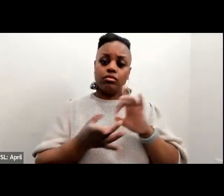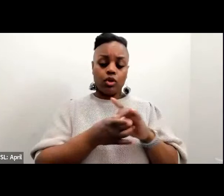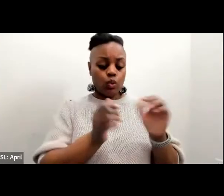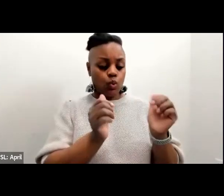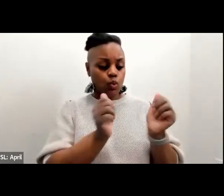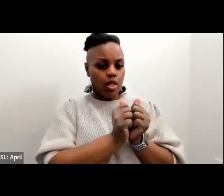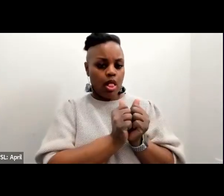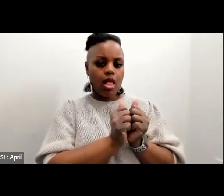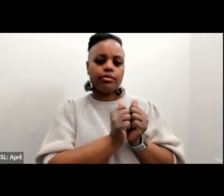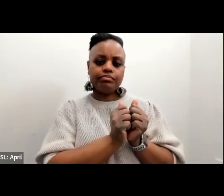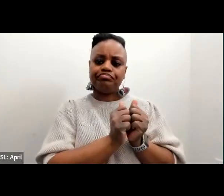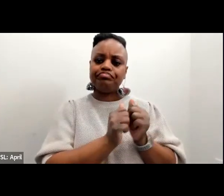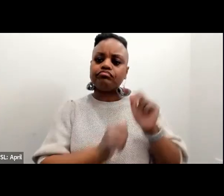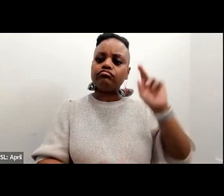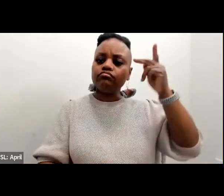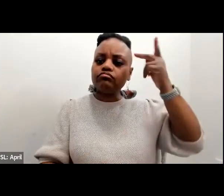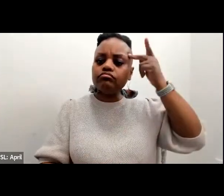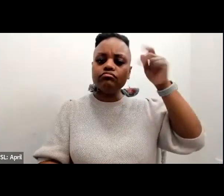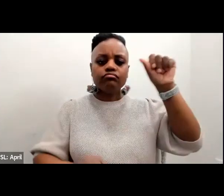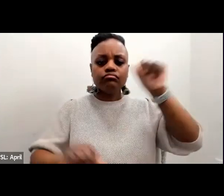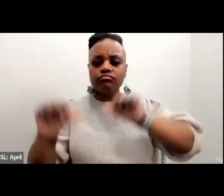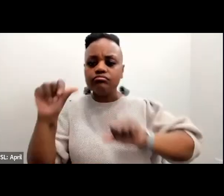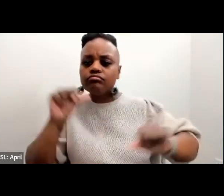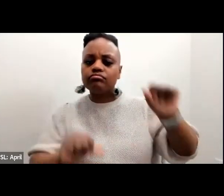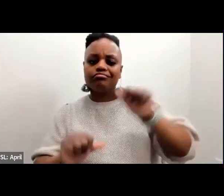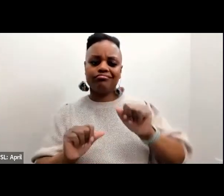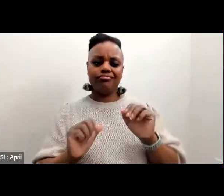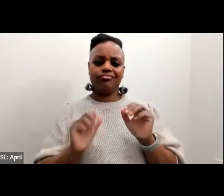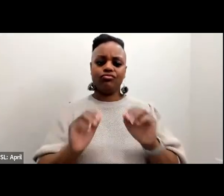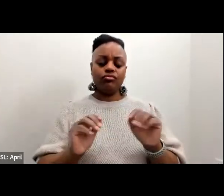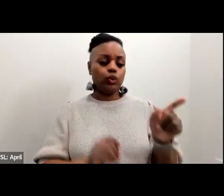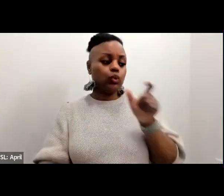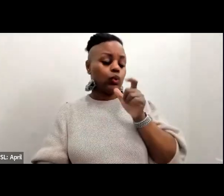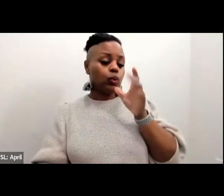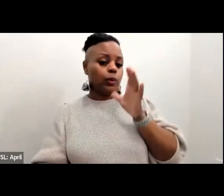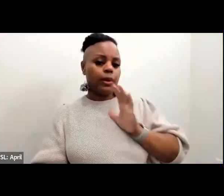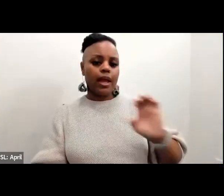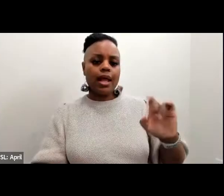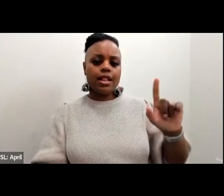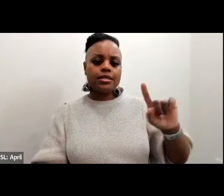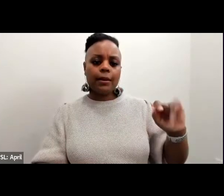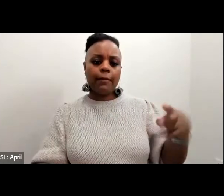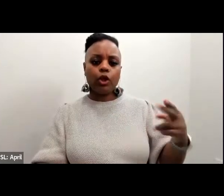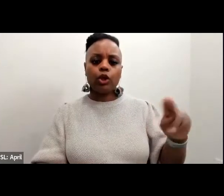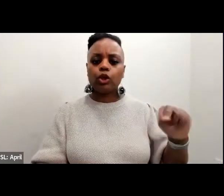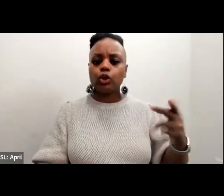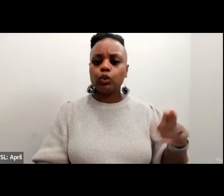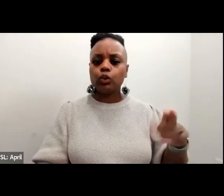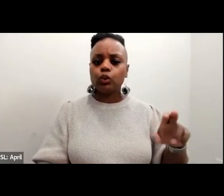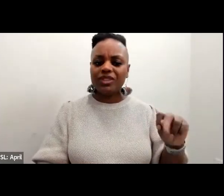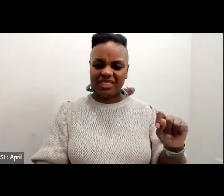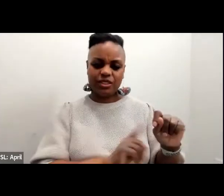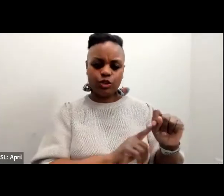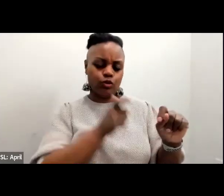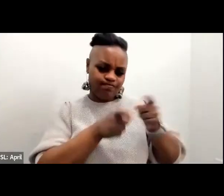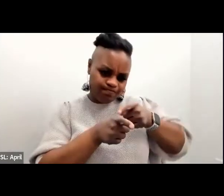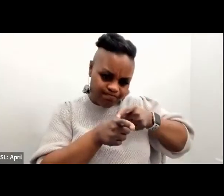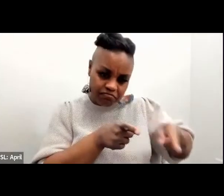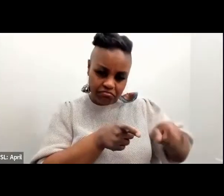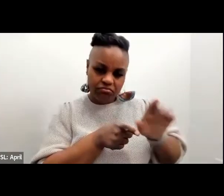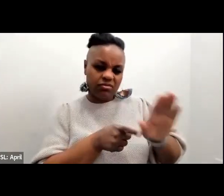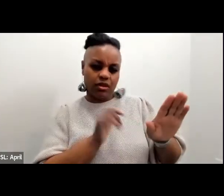Brotherhood, who's going to be a sort of referee and respondent to the work that went into this book.